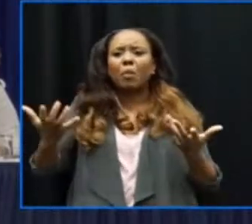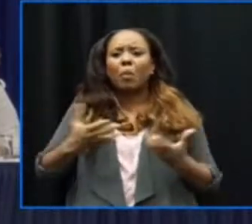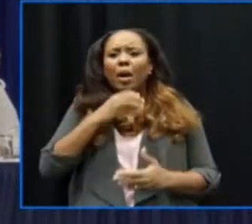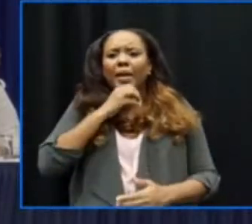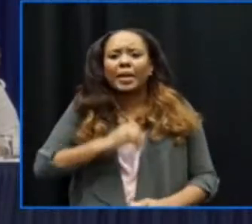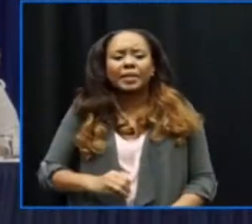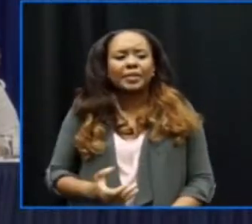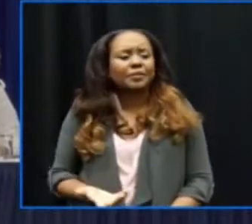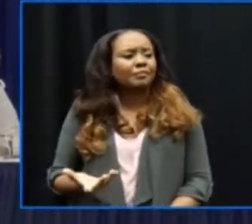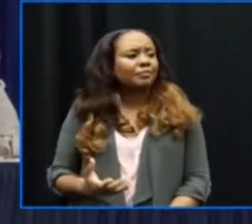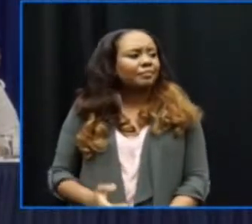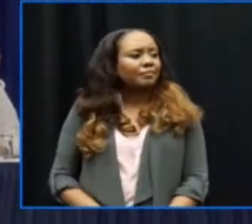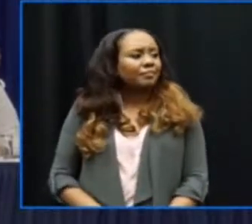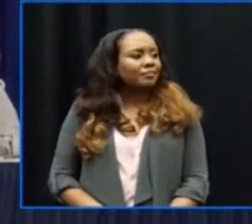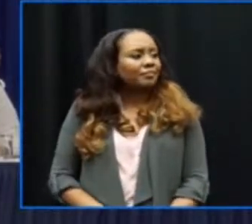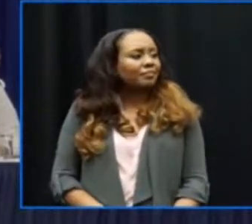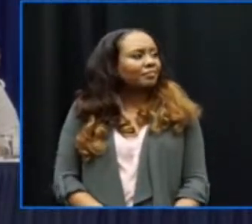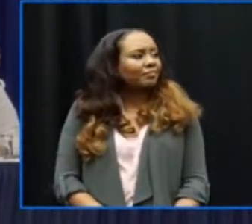Right?